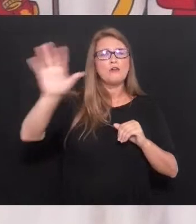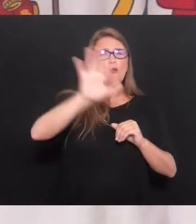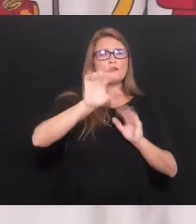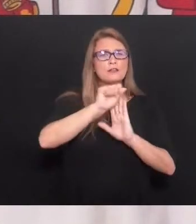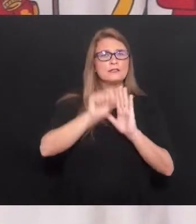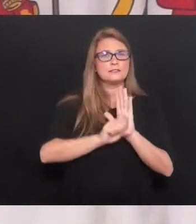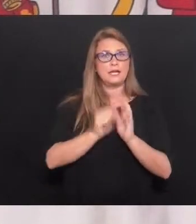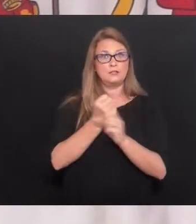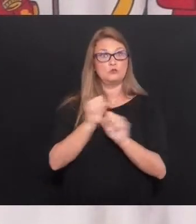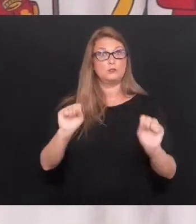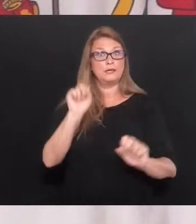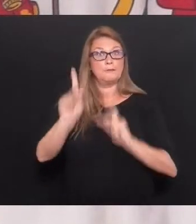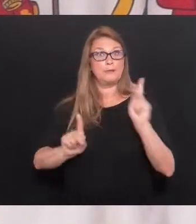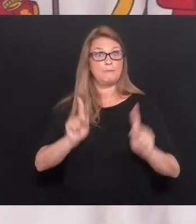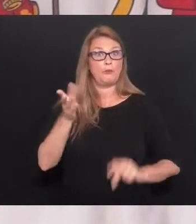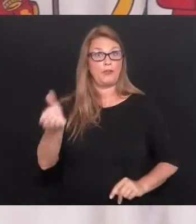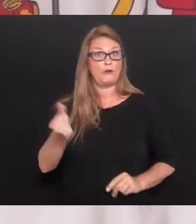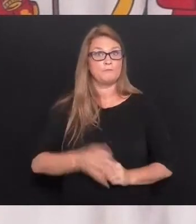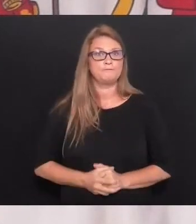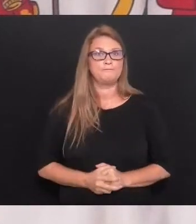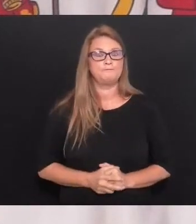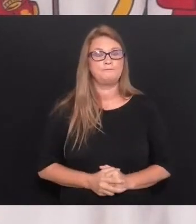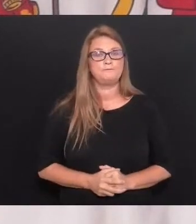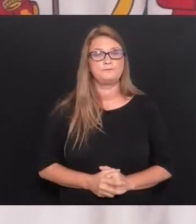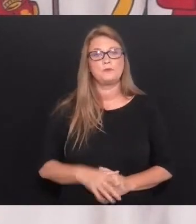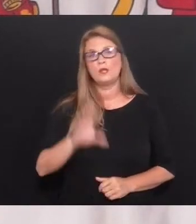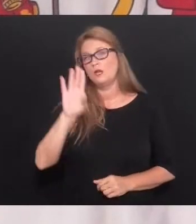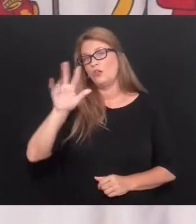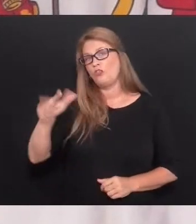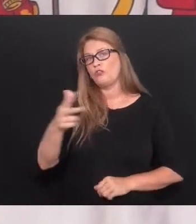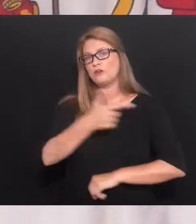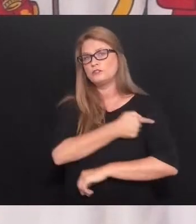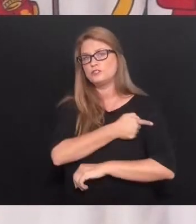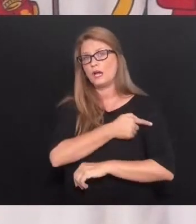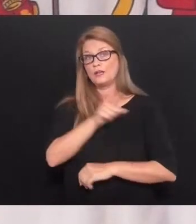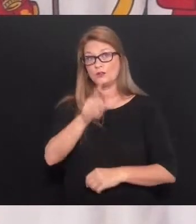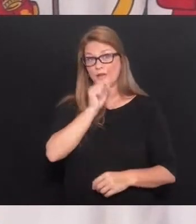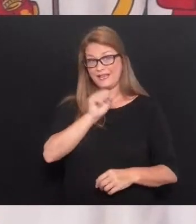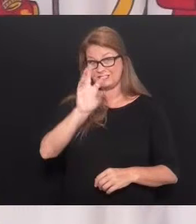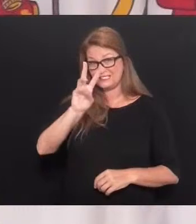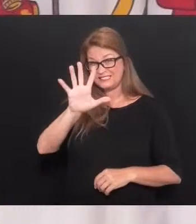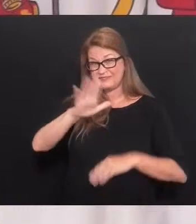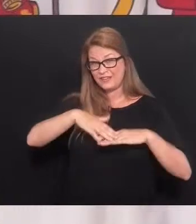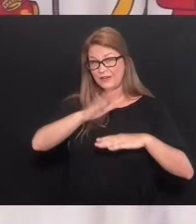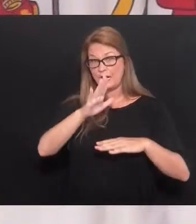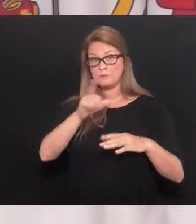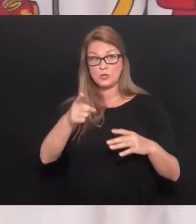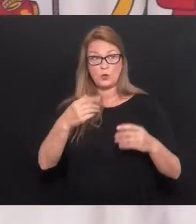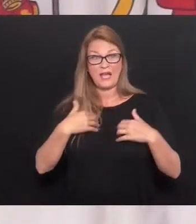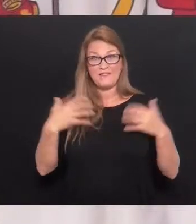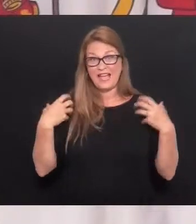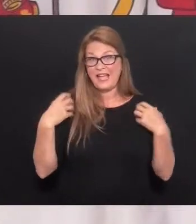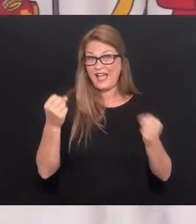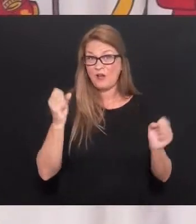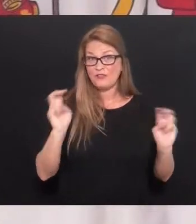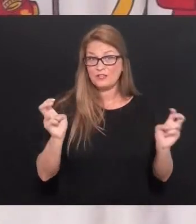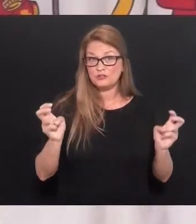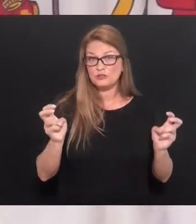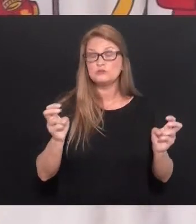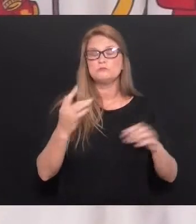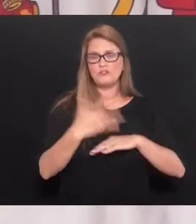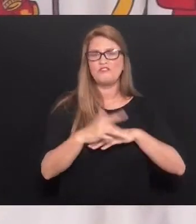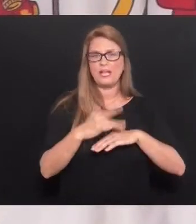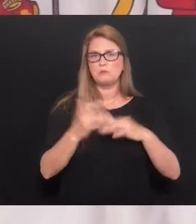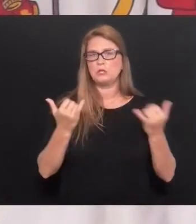protect our people. From the standpoint of the booster shots, if you're 65 and older and you've got some kind of health issues, they're available.